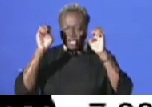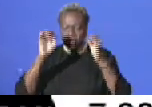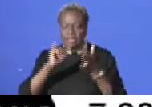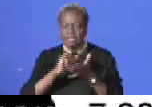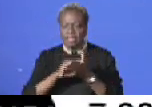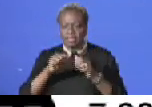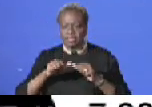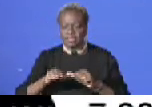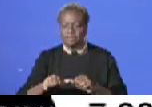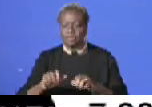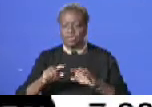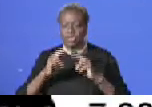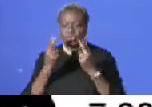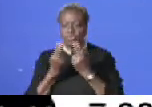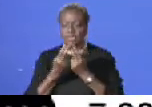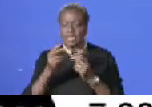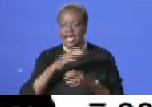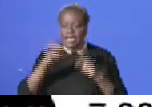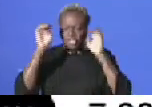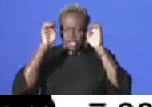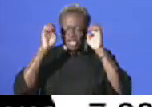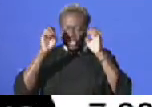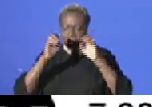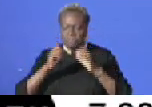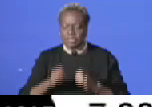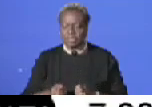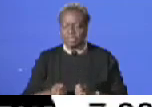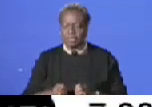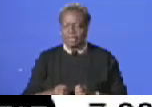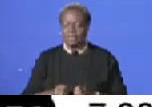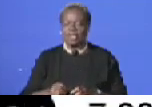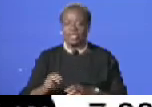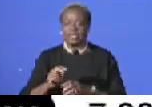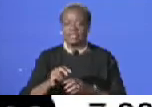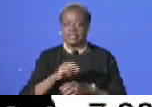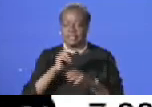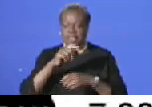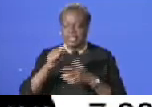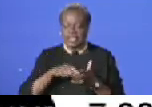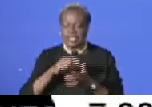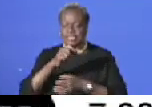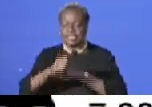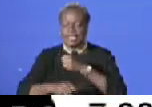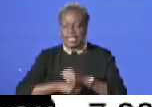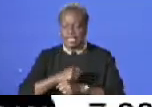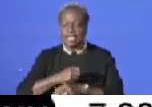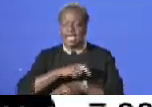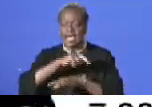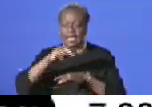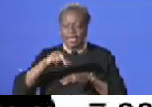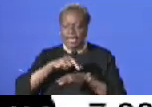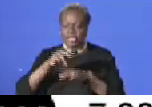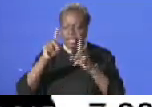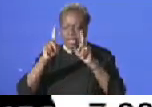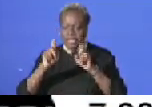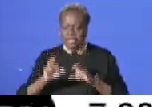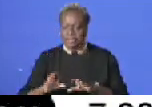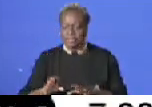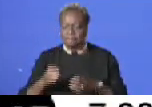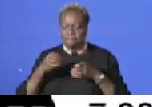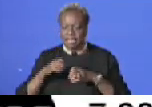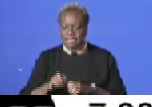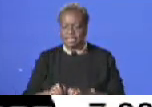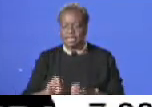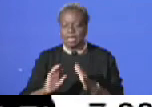with union and education officials regarding this year's national exams, which are without question affected by